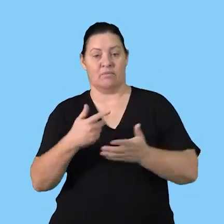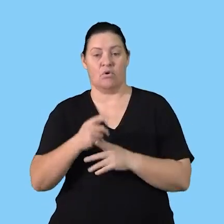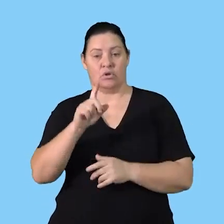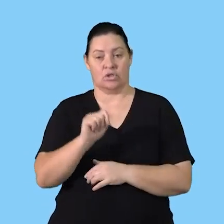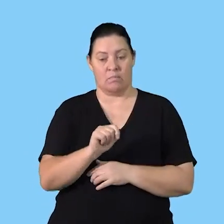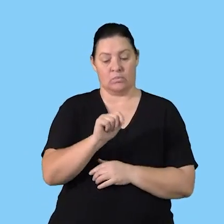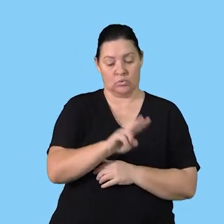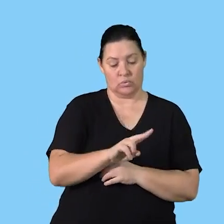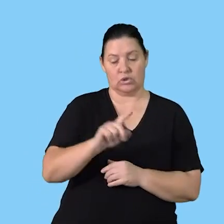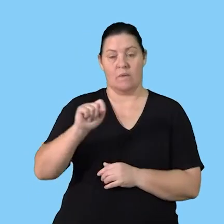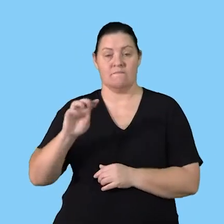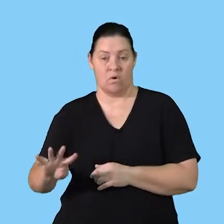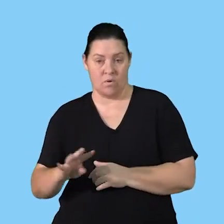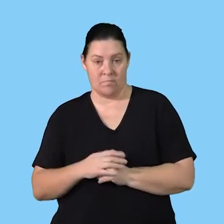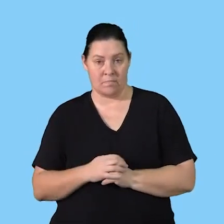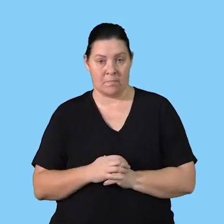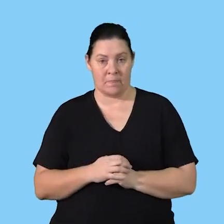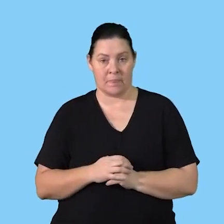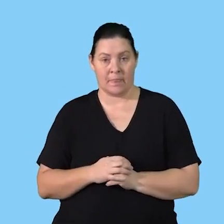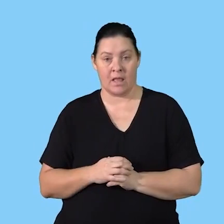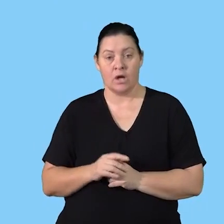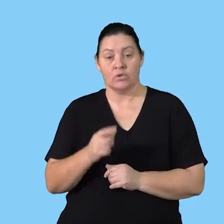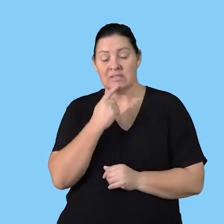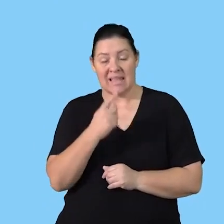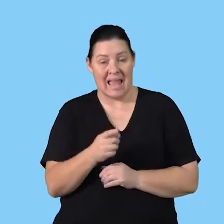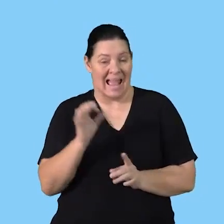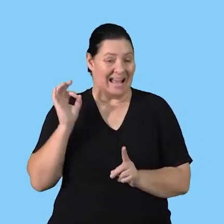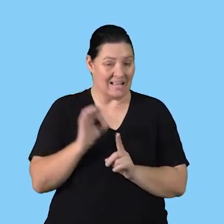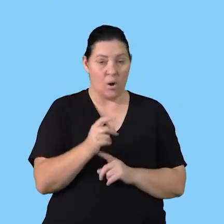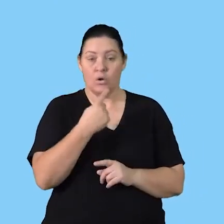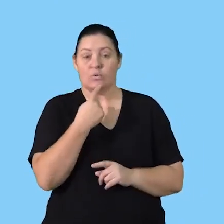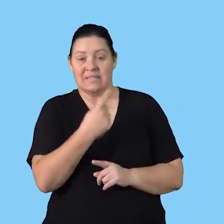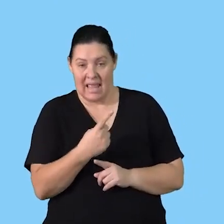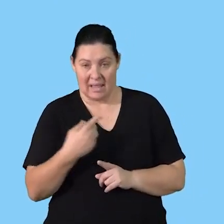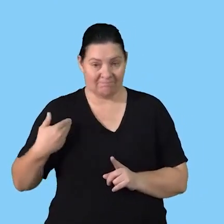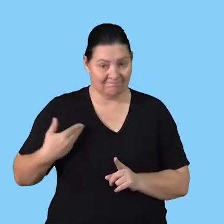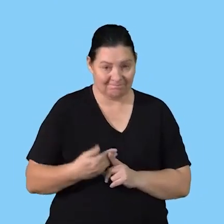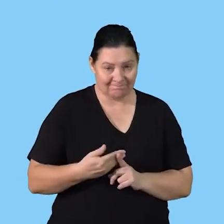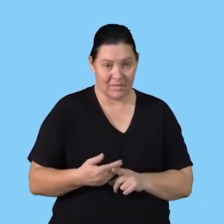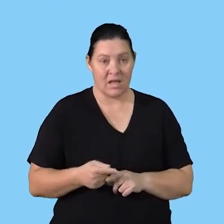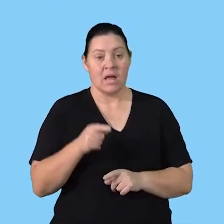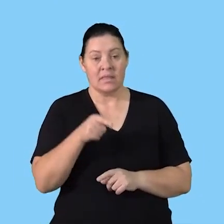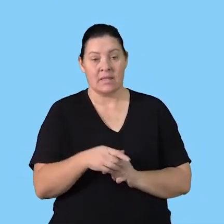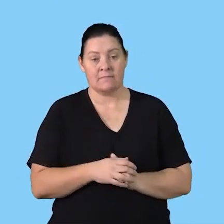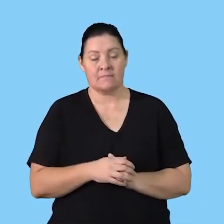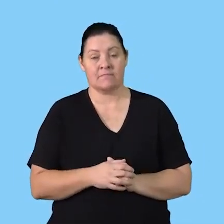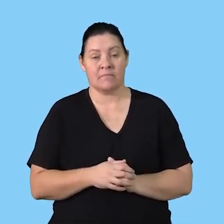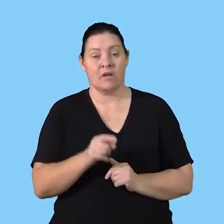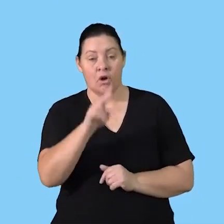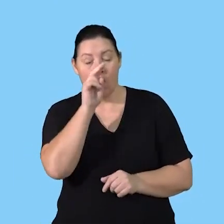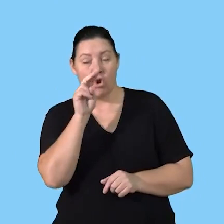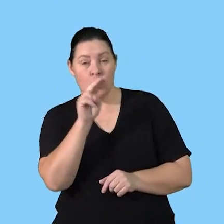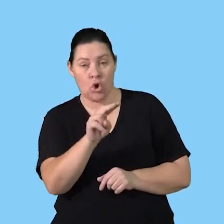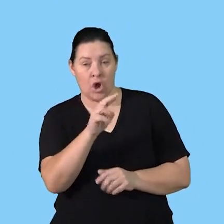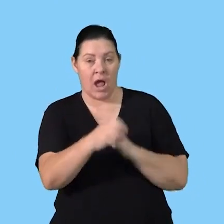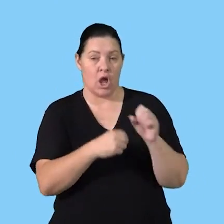for term 2 and term 4. Then, to emphasize what has been indicated earlier is that when